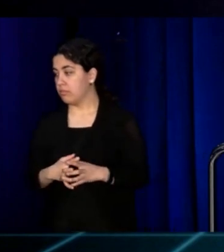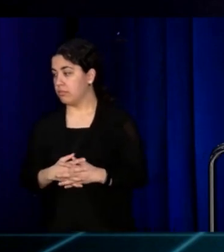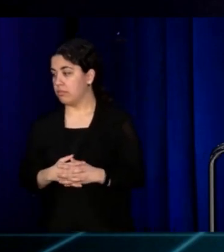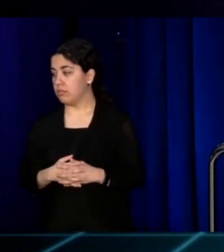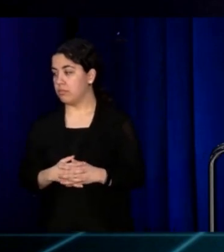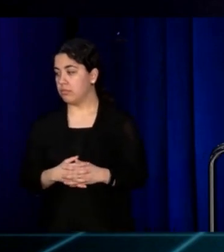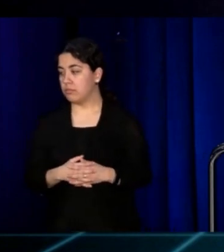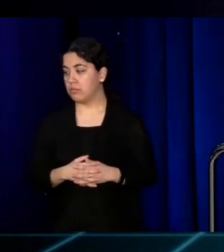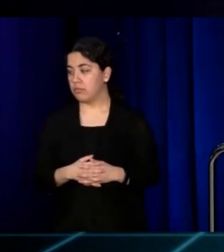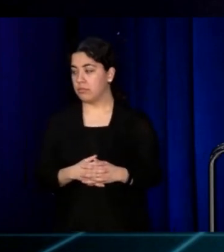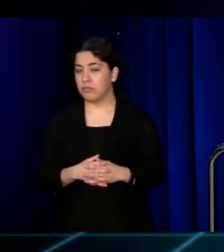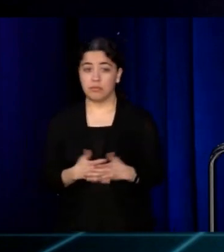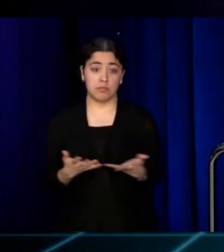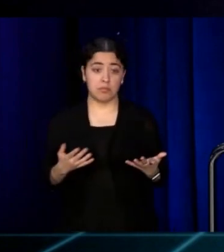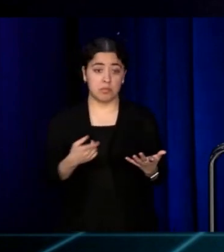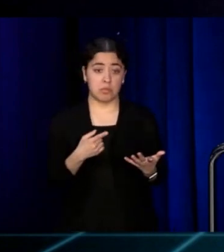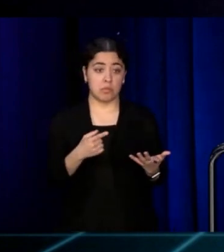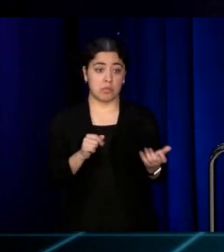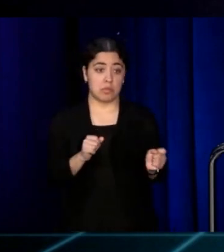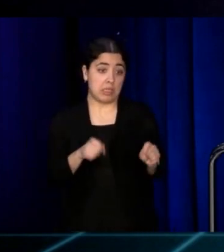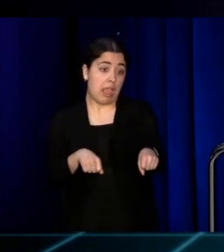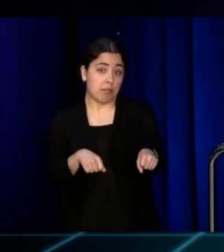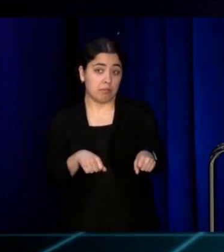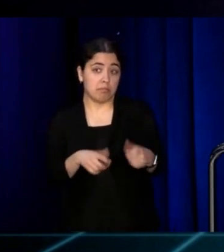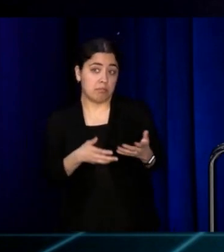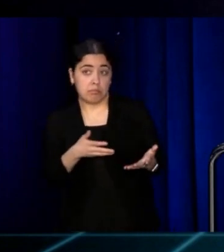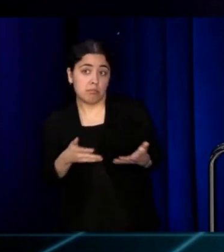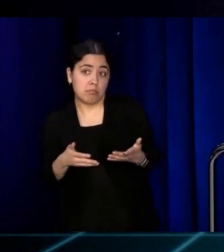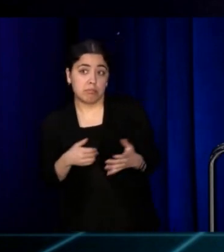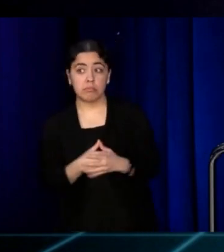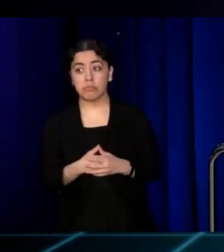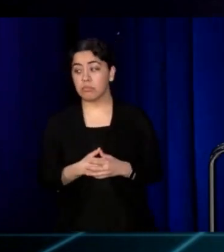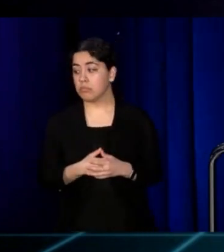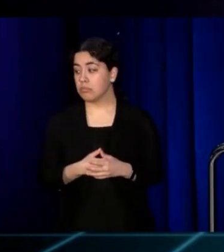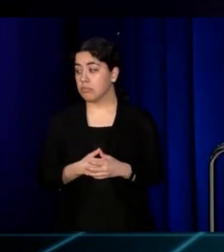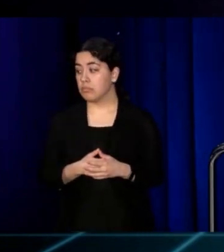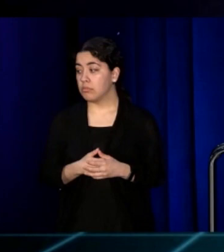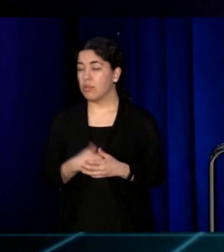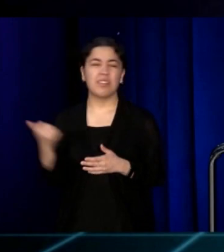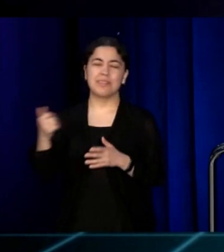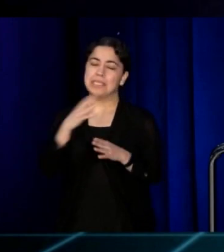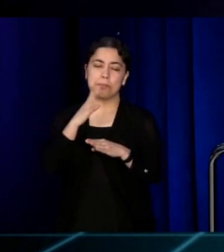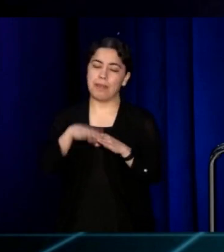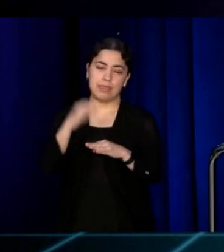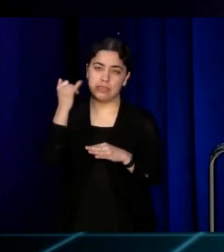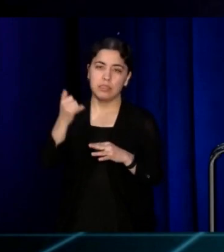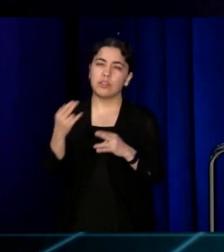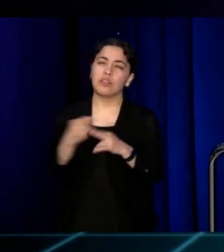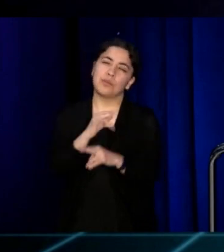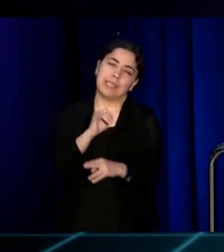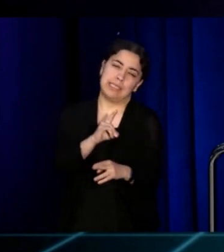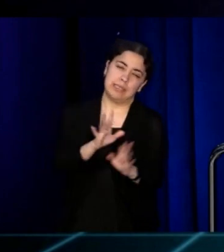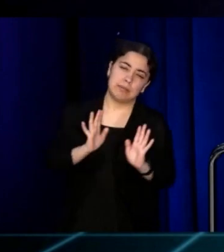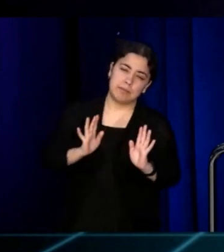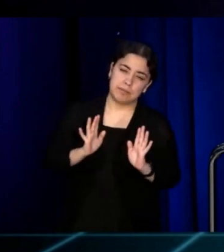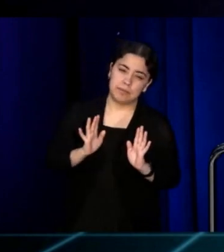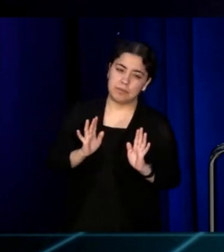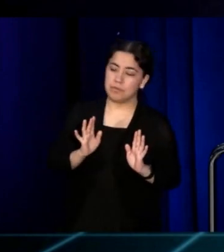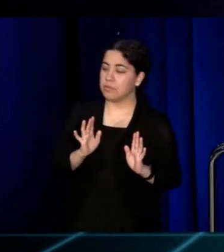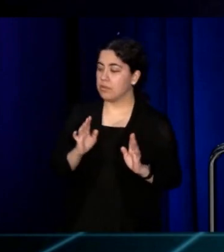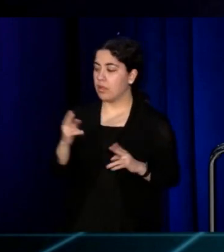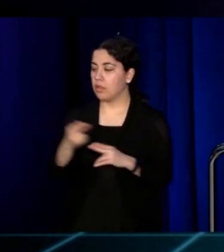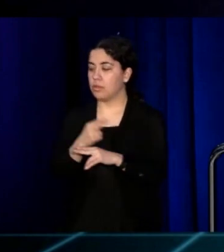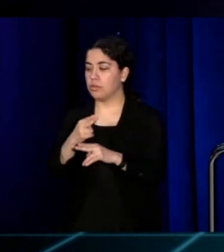I mean, you can, and actually this is a bad idea. So just use IDs, or use